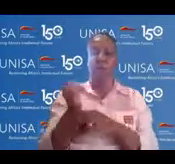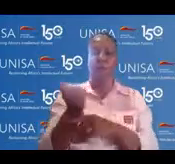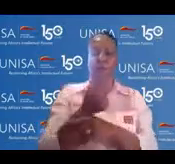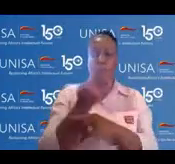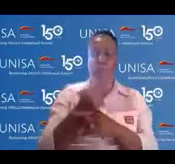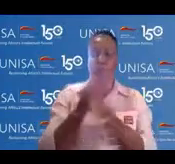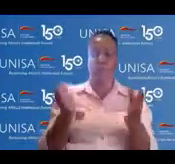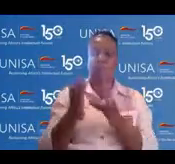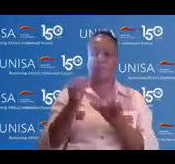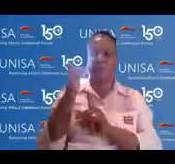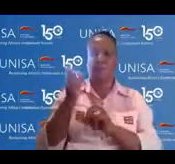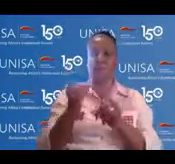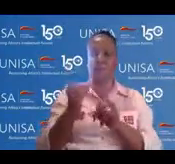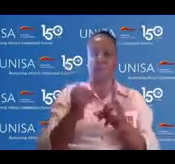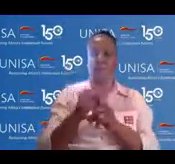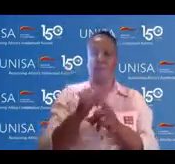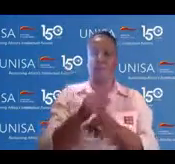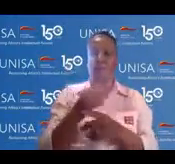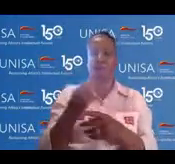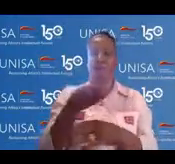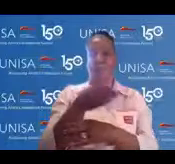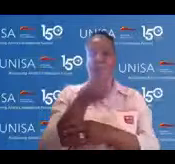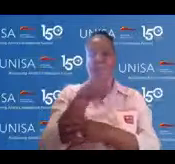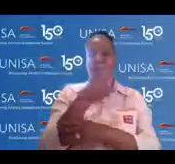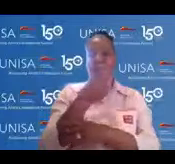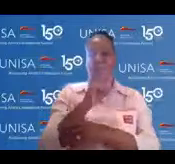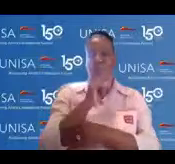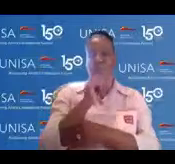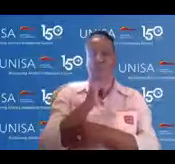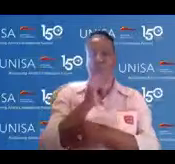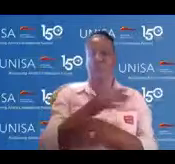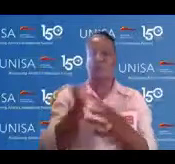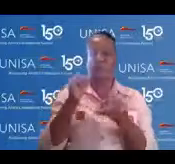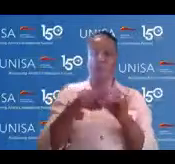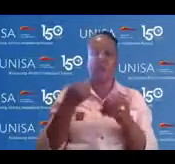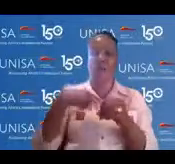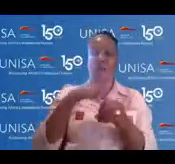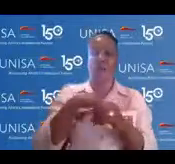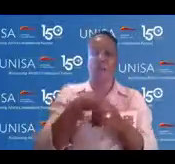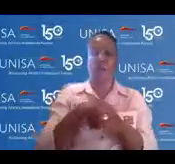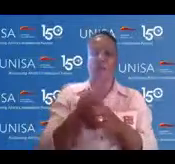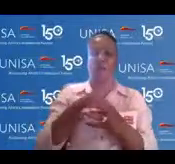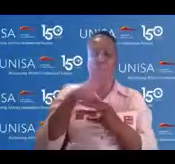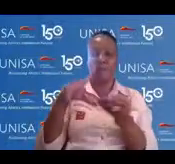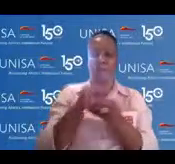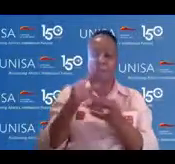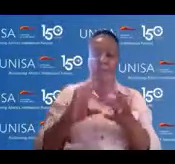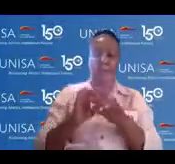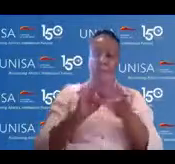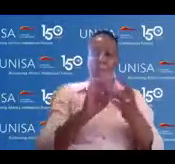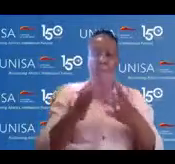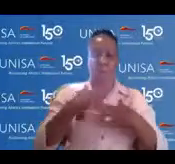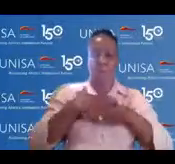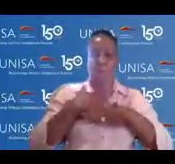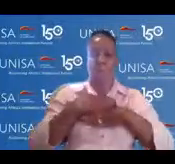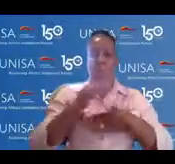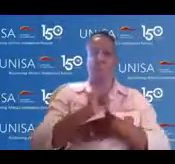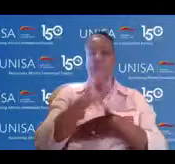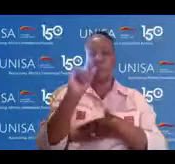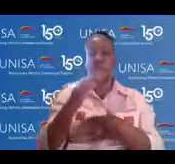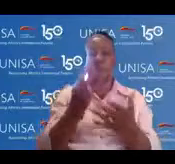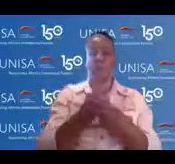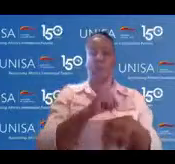for sacrificing the Saturday morning and joining us. I know you've all got family commitments as well, so we really appreciate you taking the time and joining us